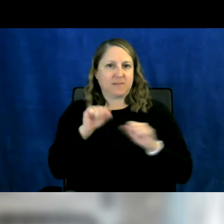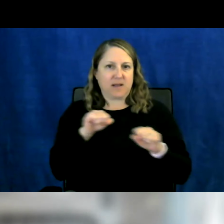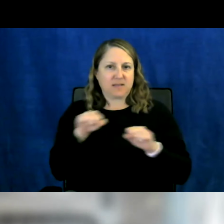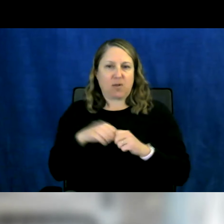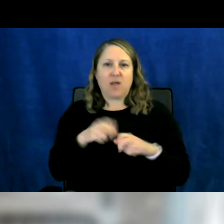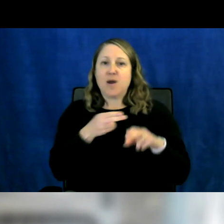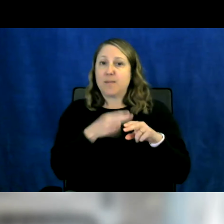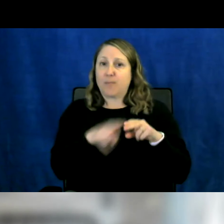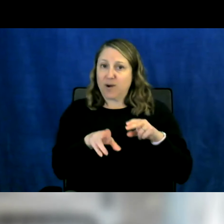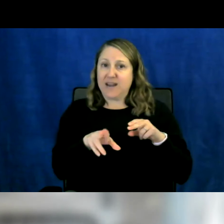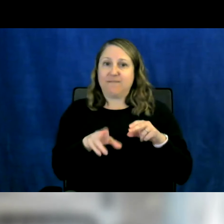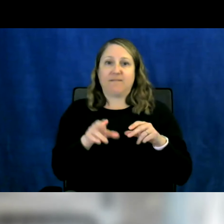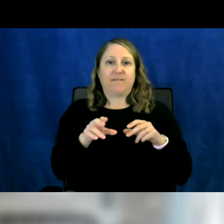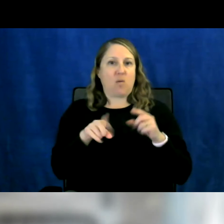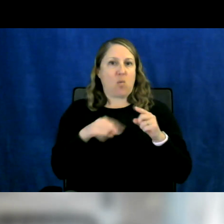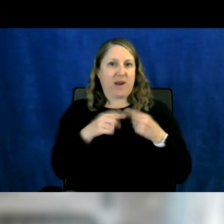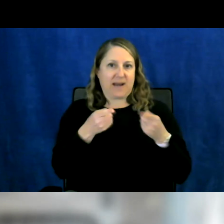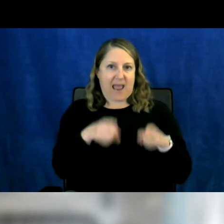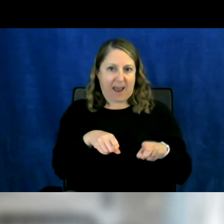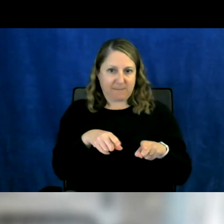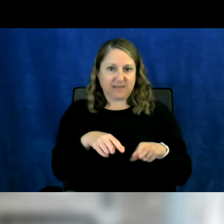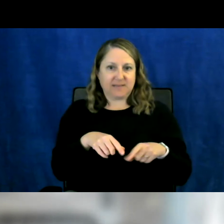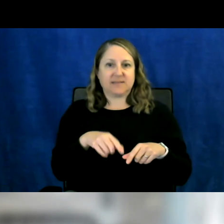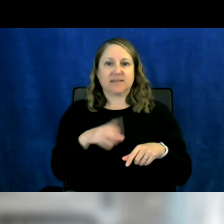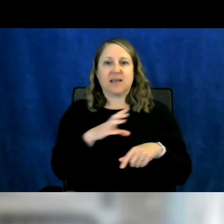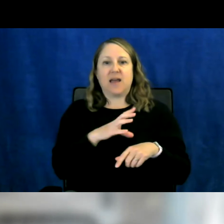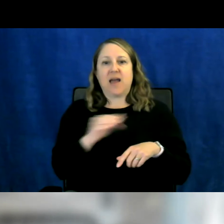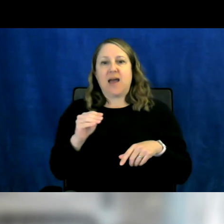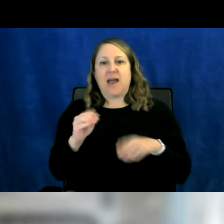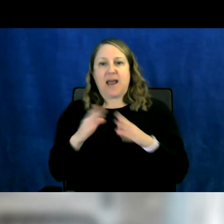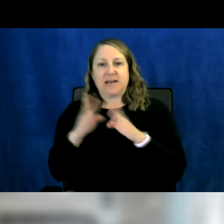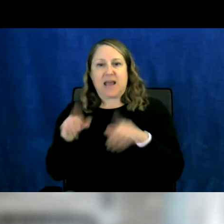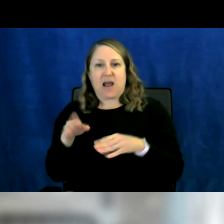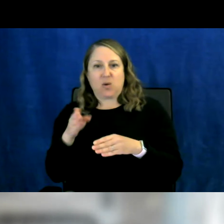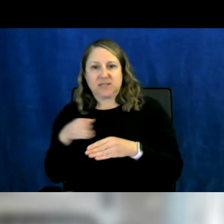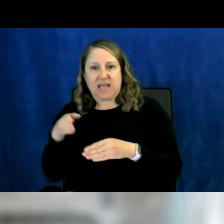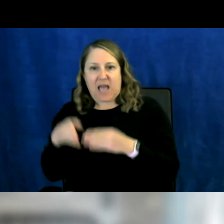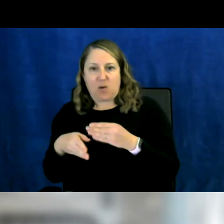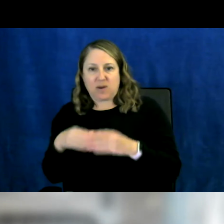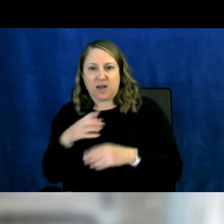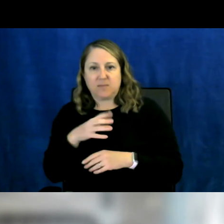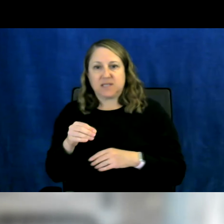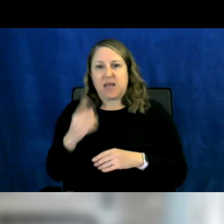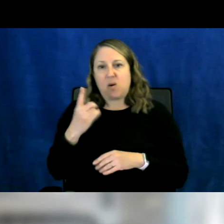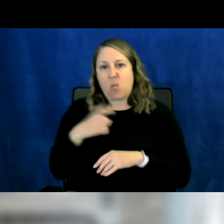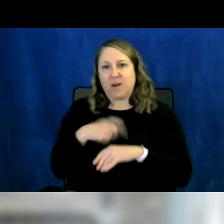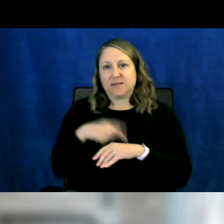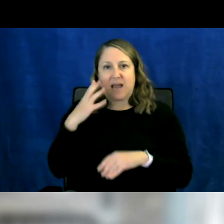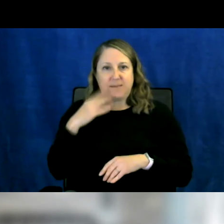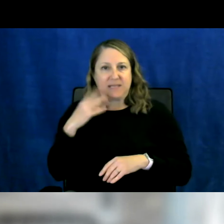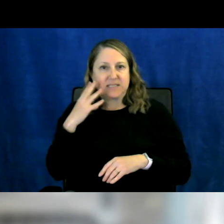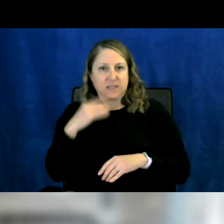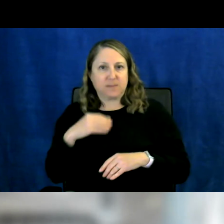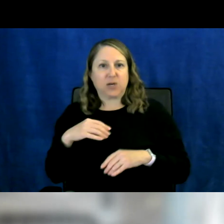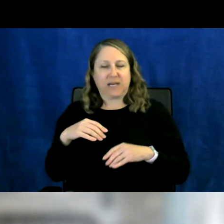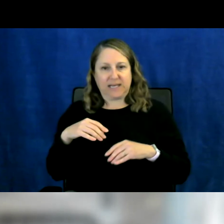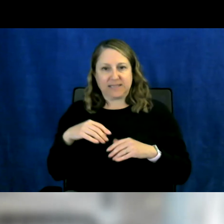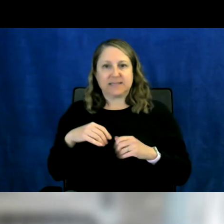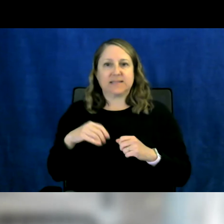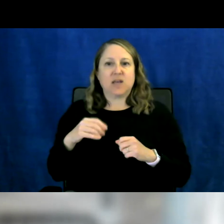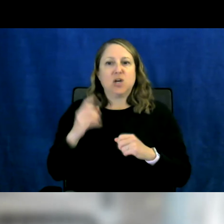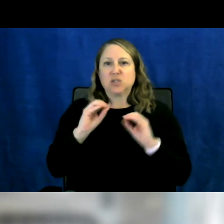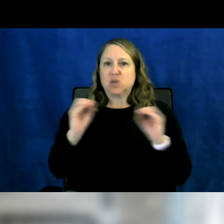does occur through a focus on housing first approaches and housing outcomes, and a one-time experience ended successfully the first time so that